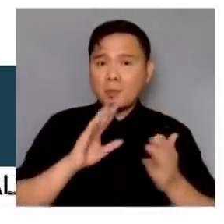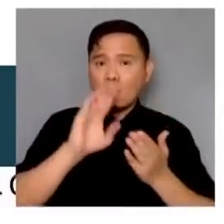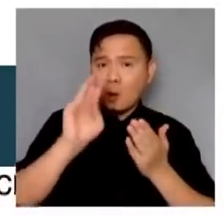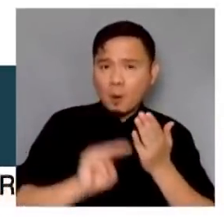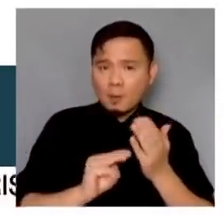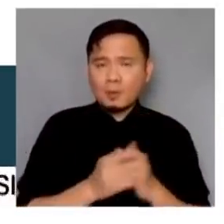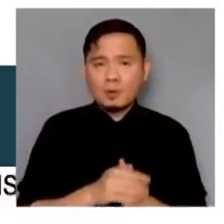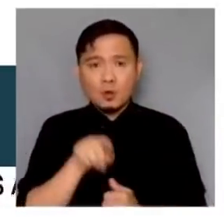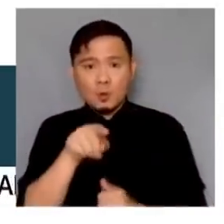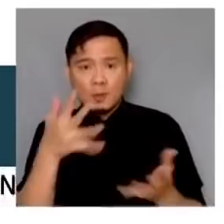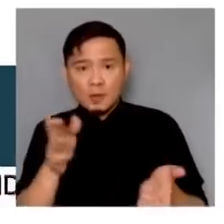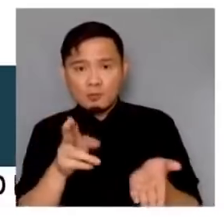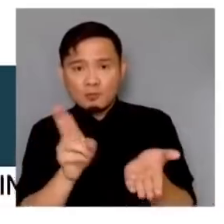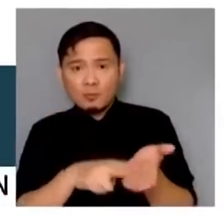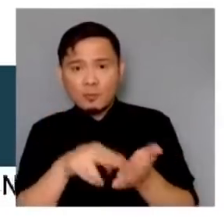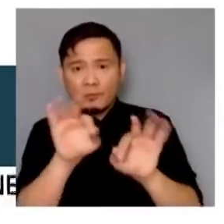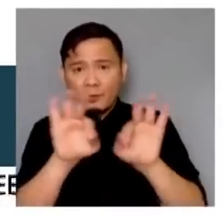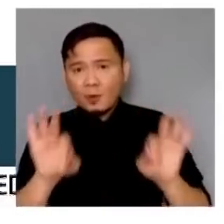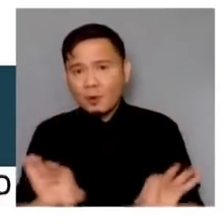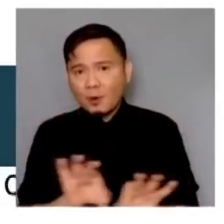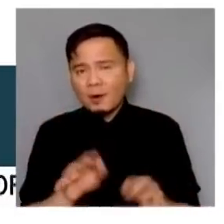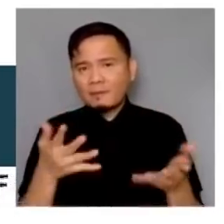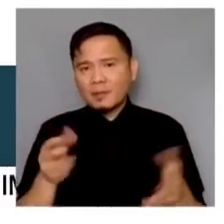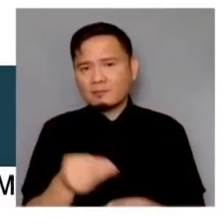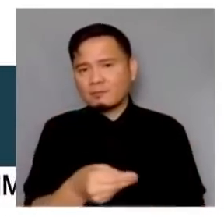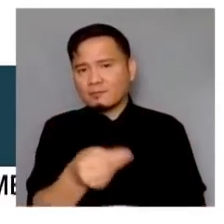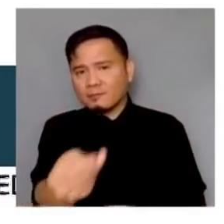yung mga nakapag-sign na ng pabahay form, yung nabigyan na ng ID,